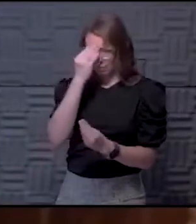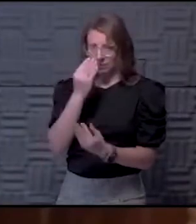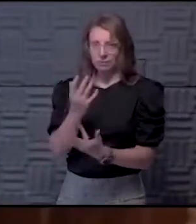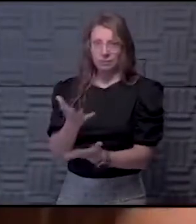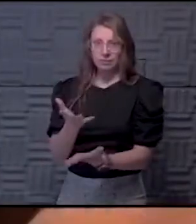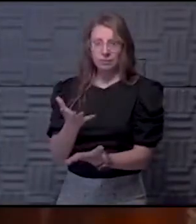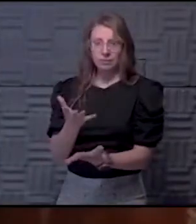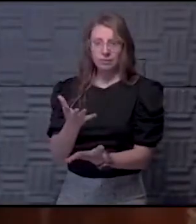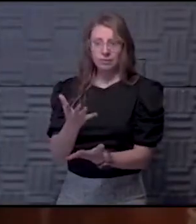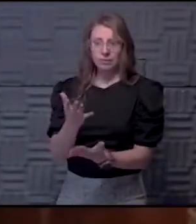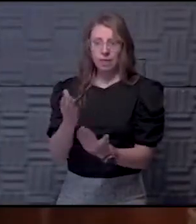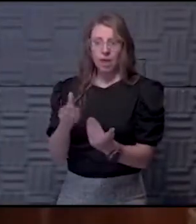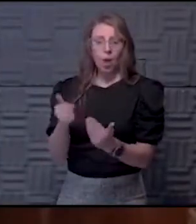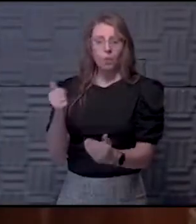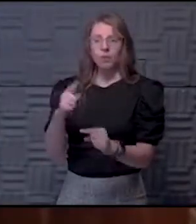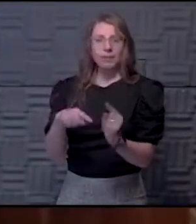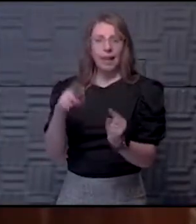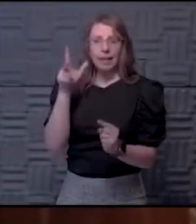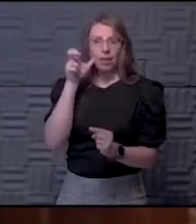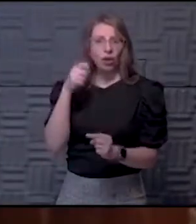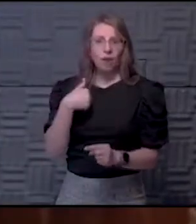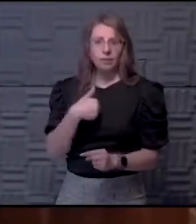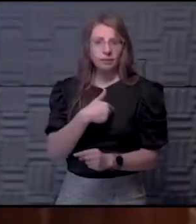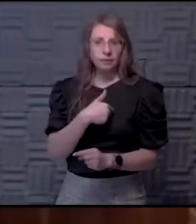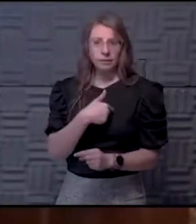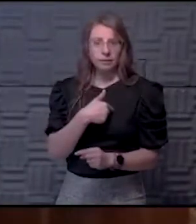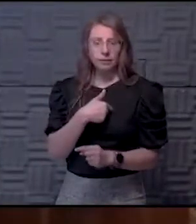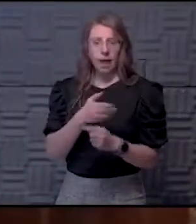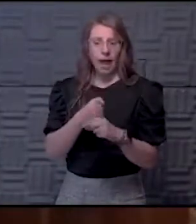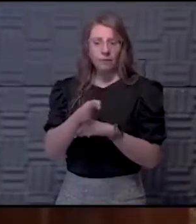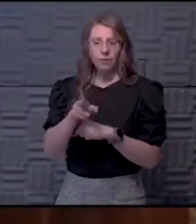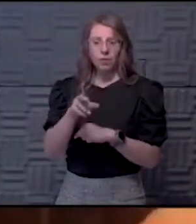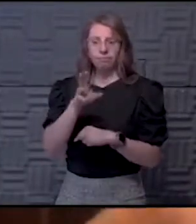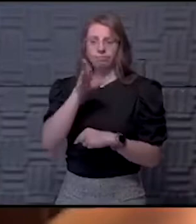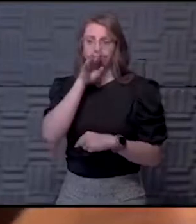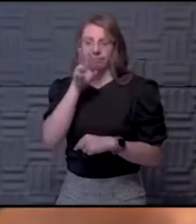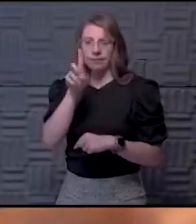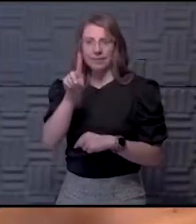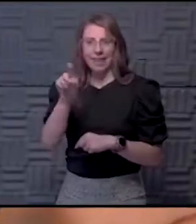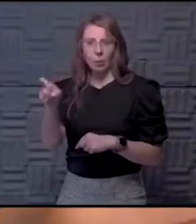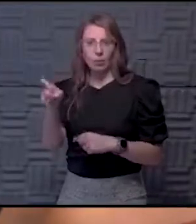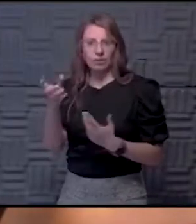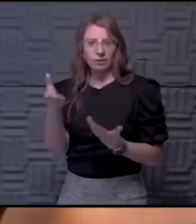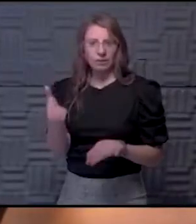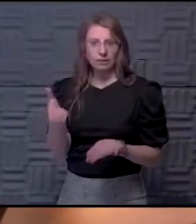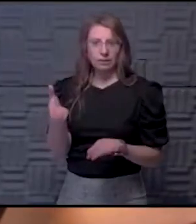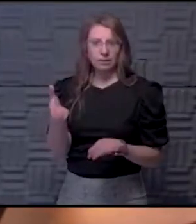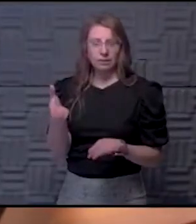they almost can't hear us after that diagnosis. They can't even